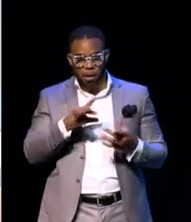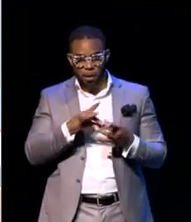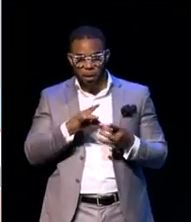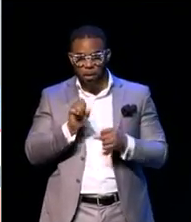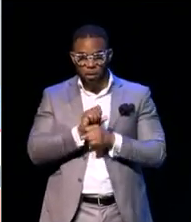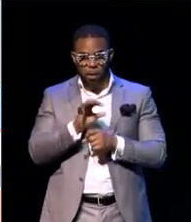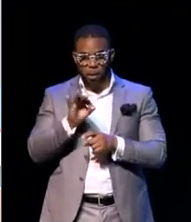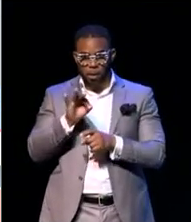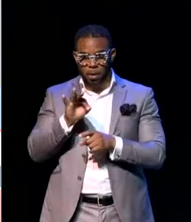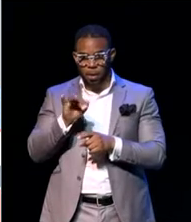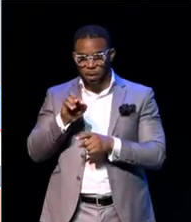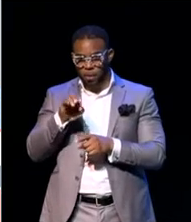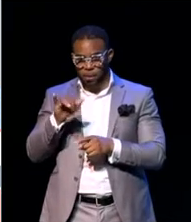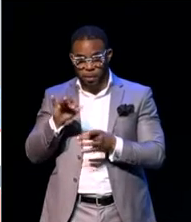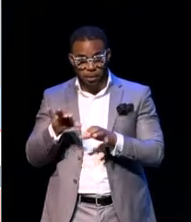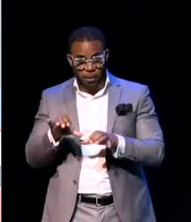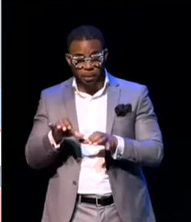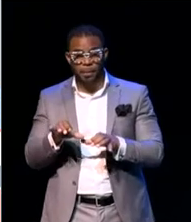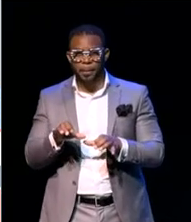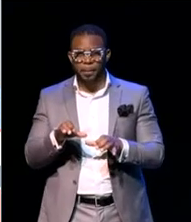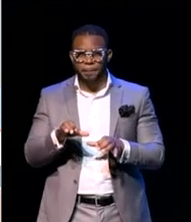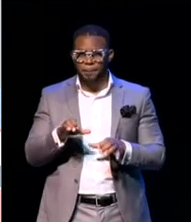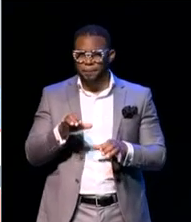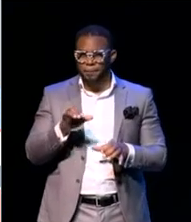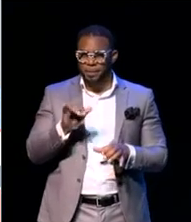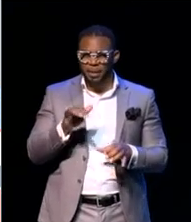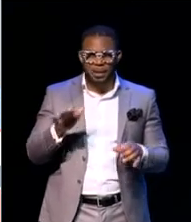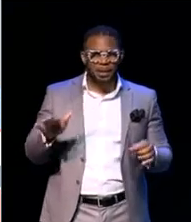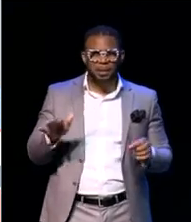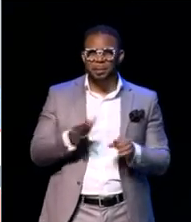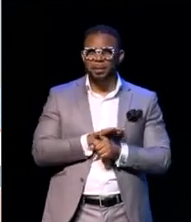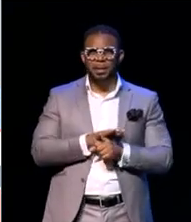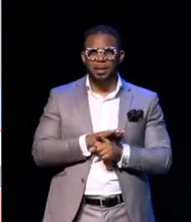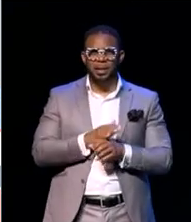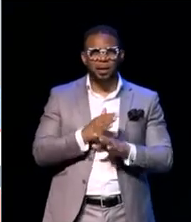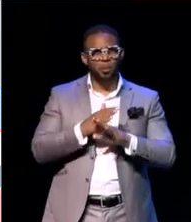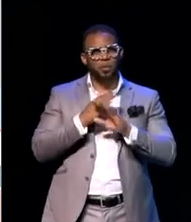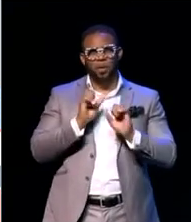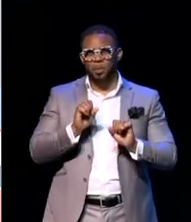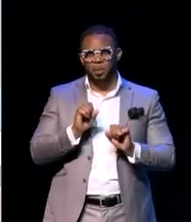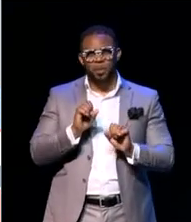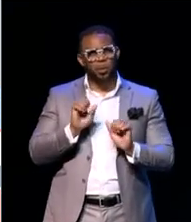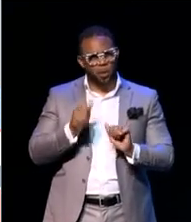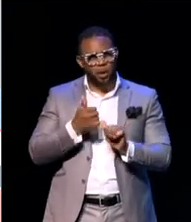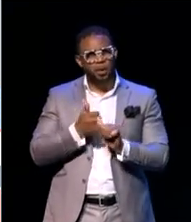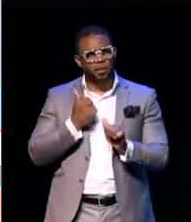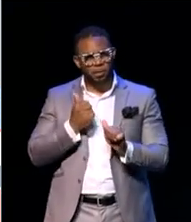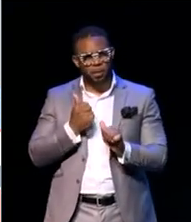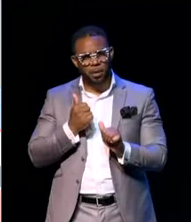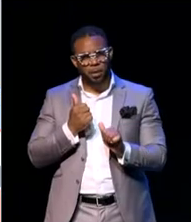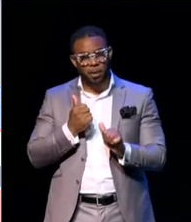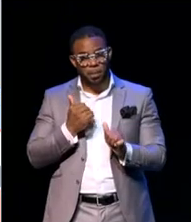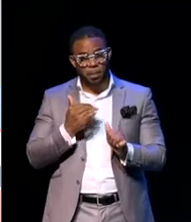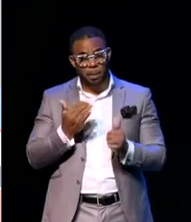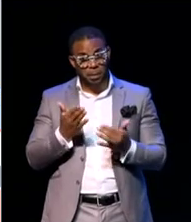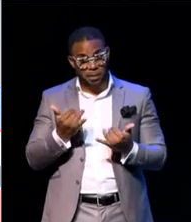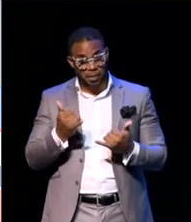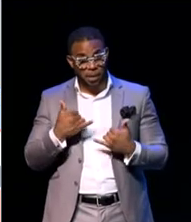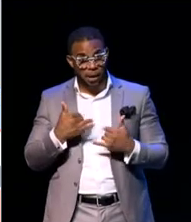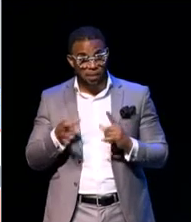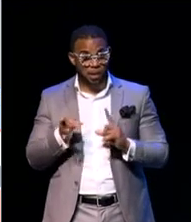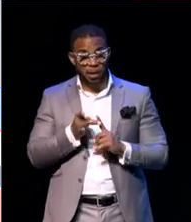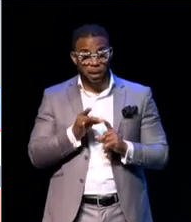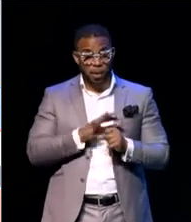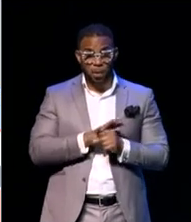work that Fauci and others have done, that that is completely preventable. May she still have